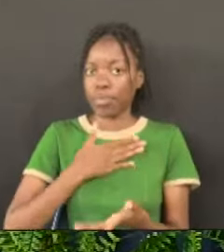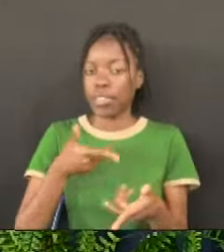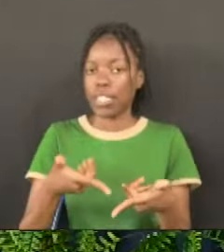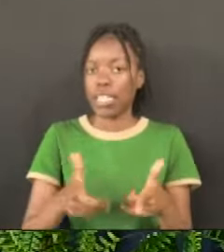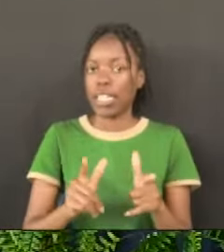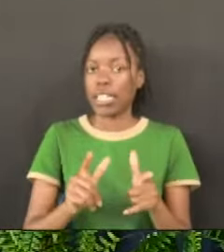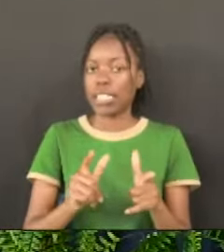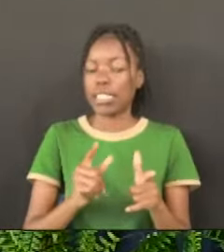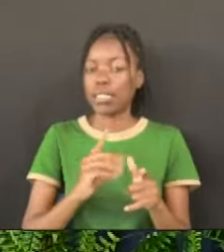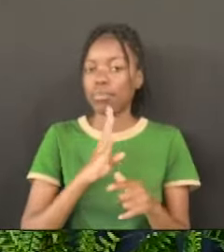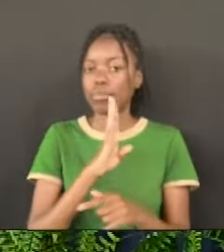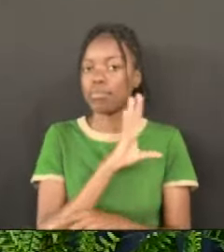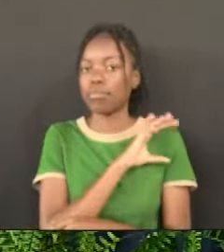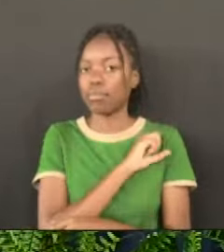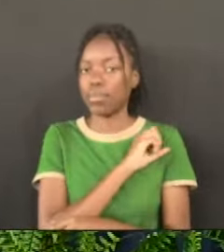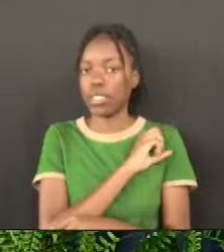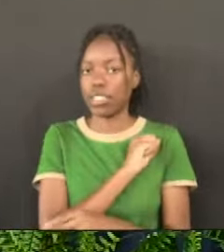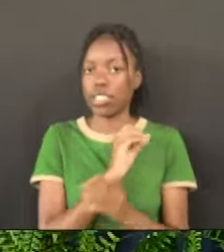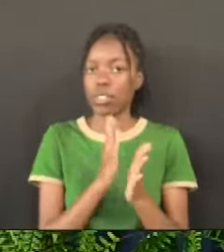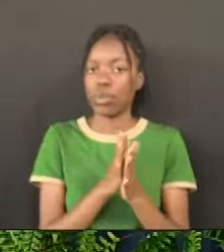our God.